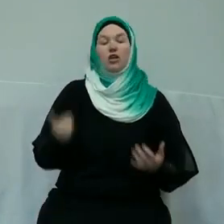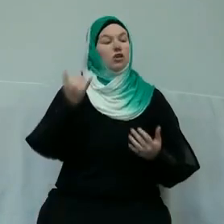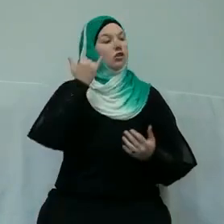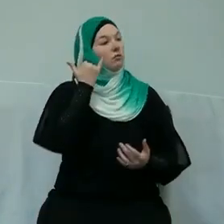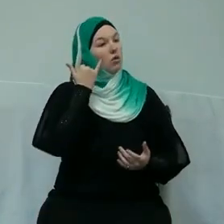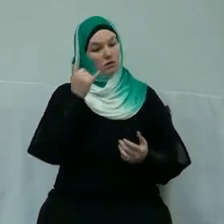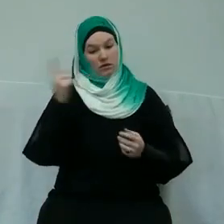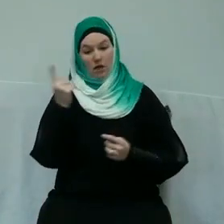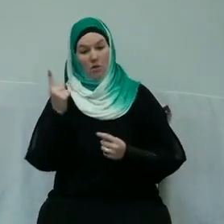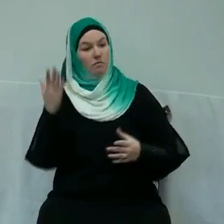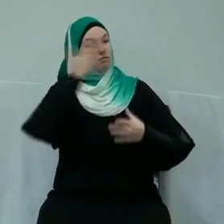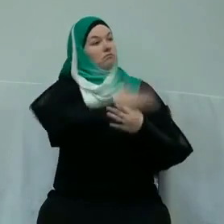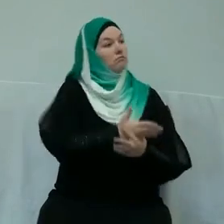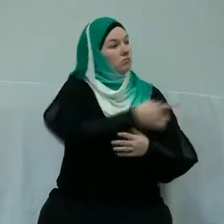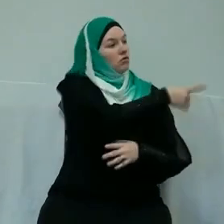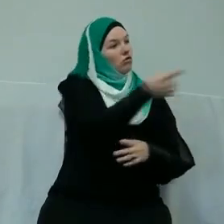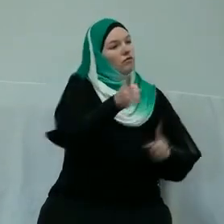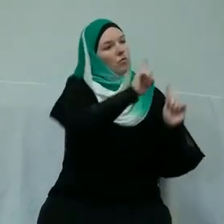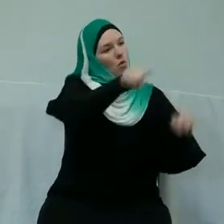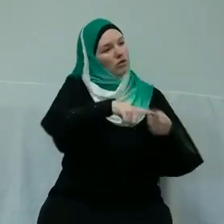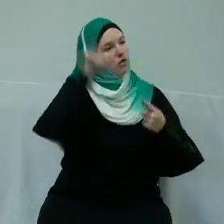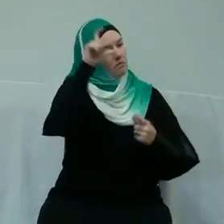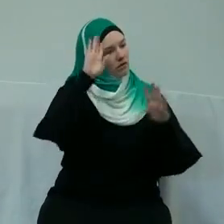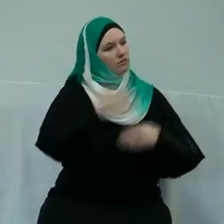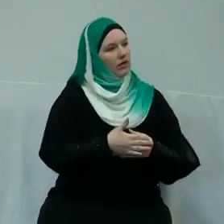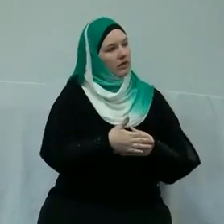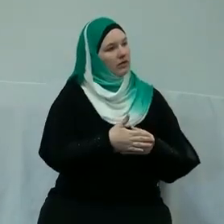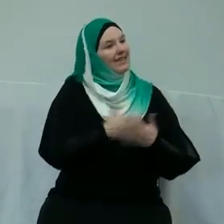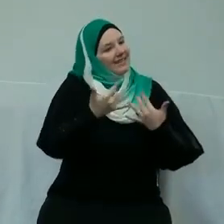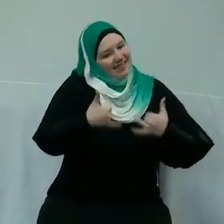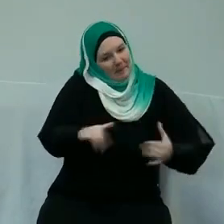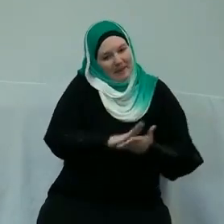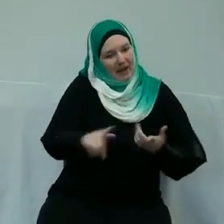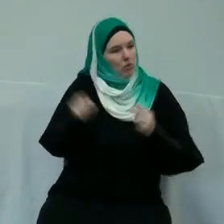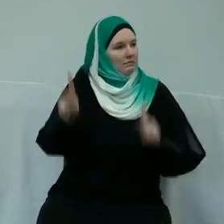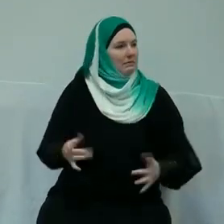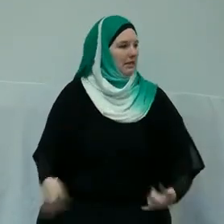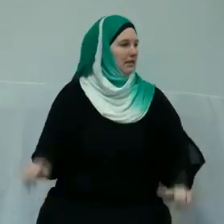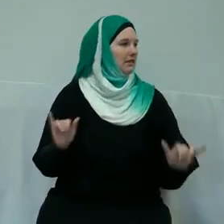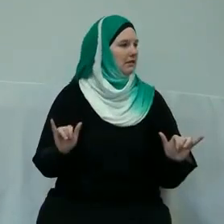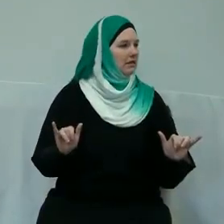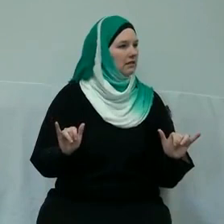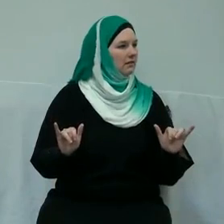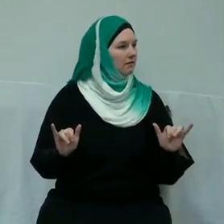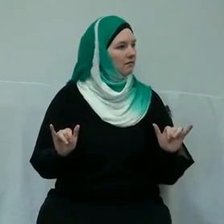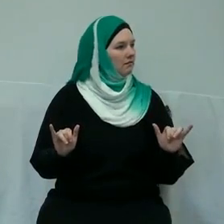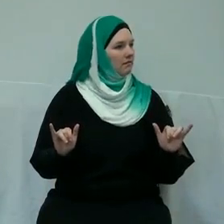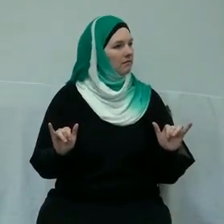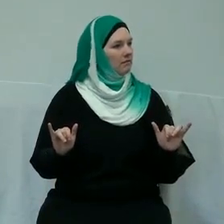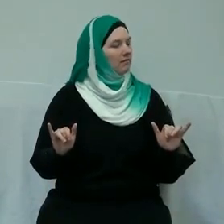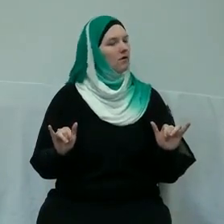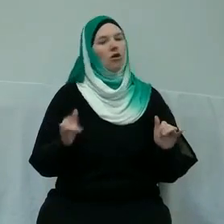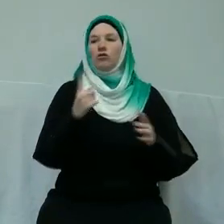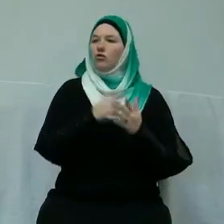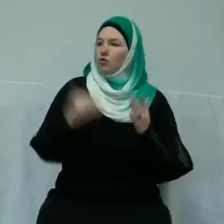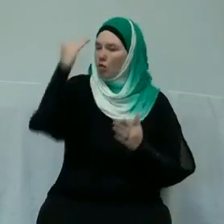and justice than our enemies. To be more interested in what is good and what is right and what is